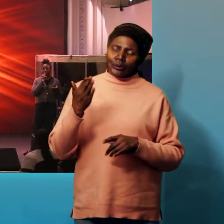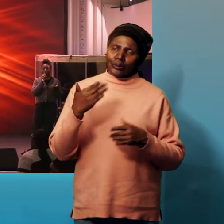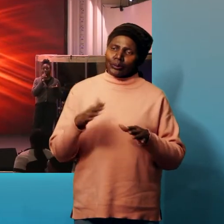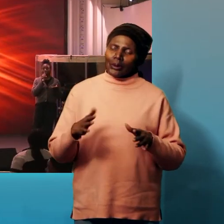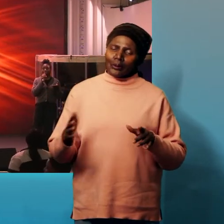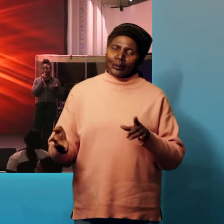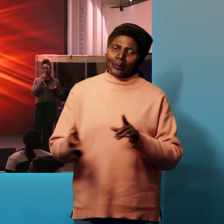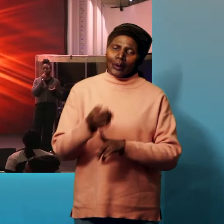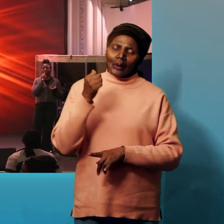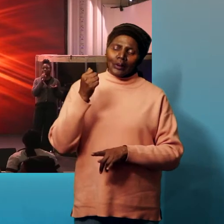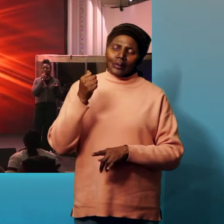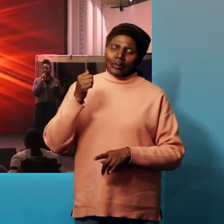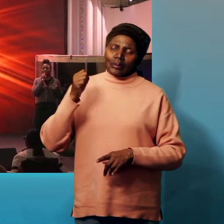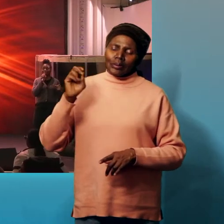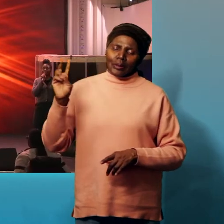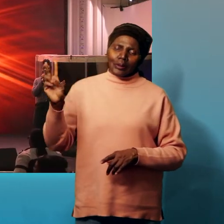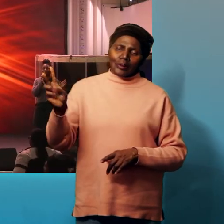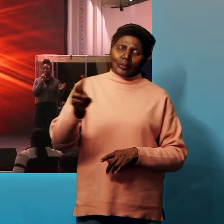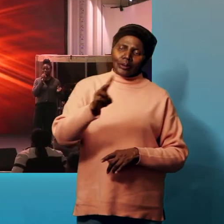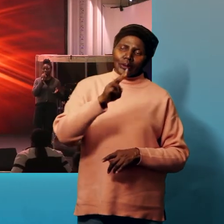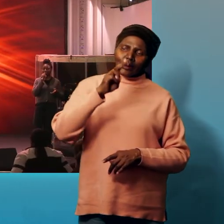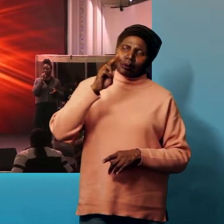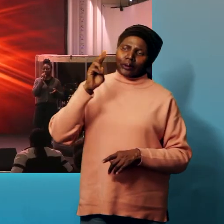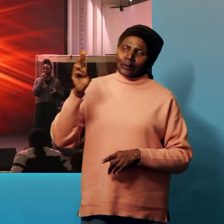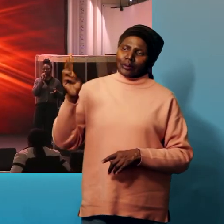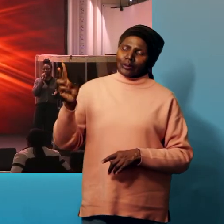Hallelujah. You have won the